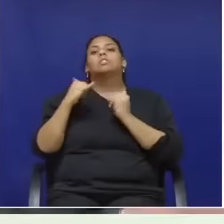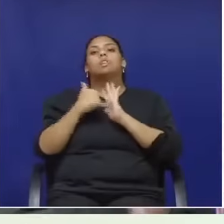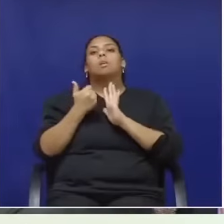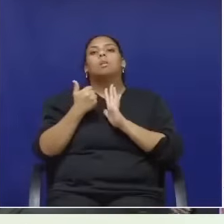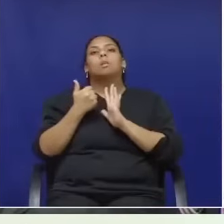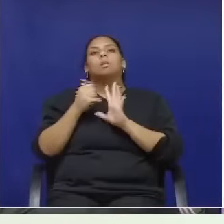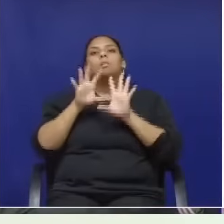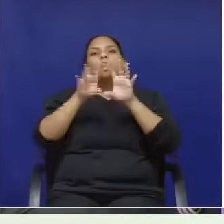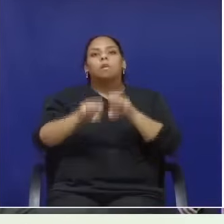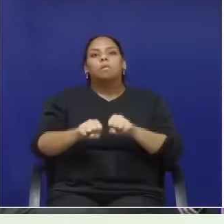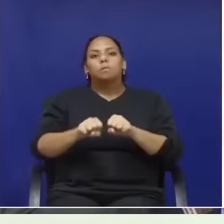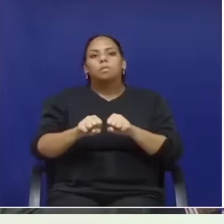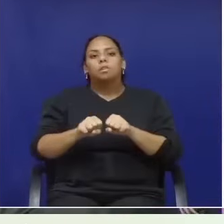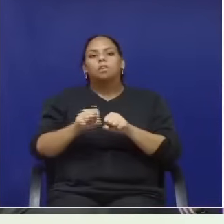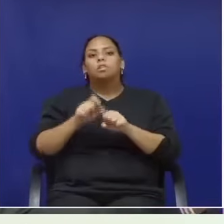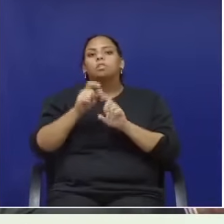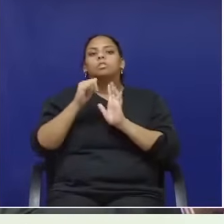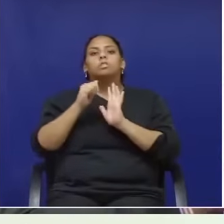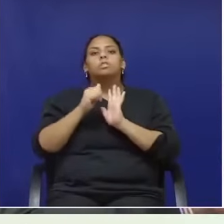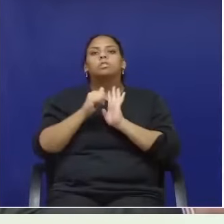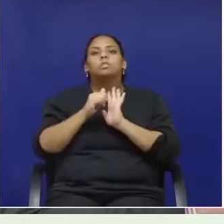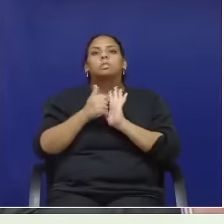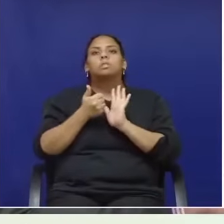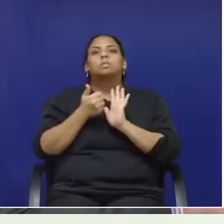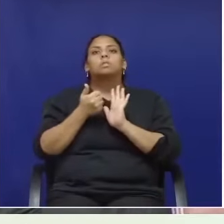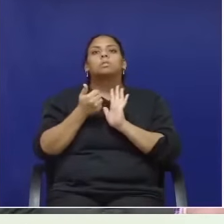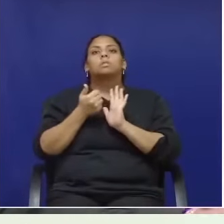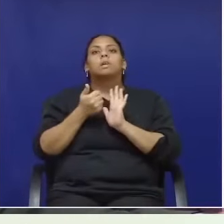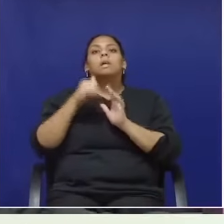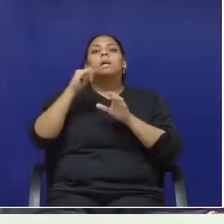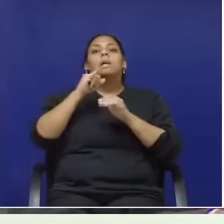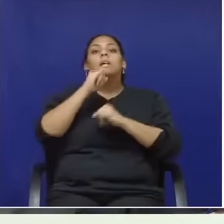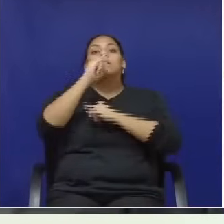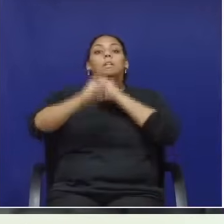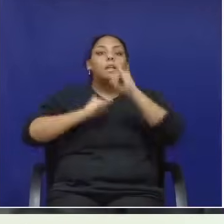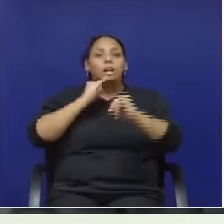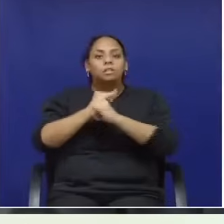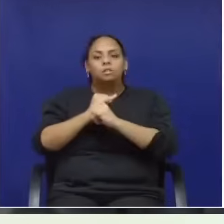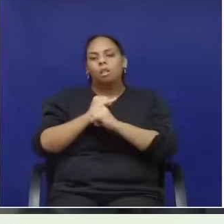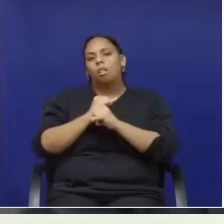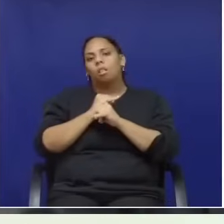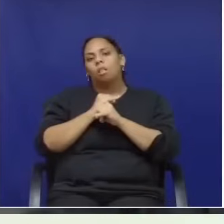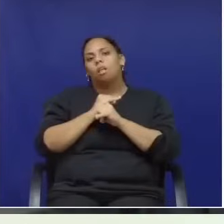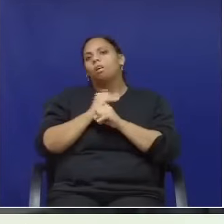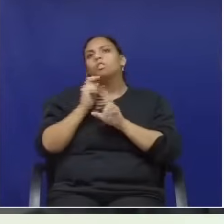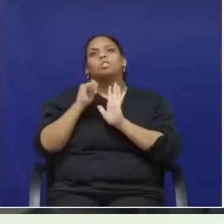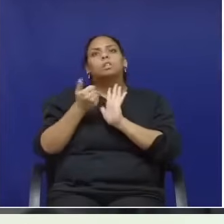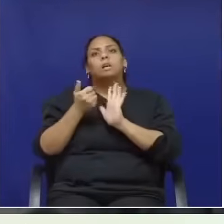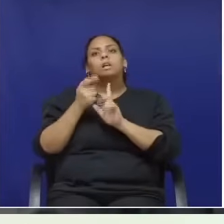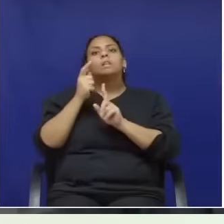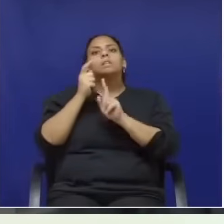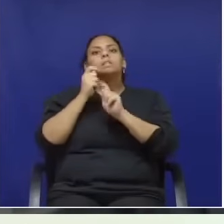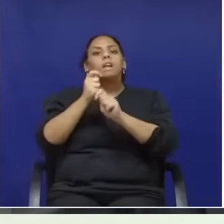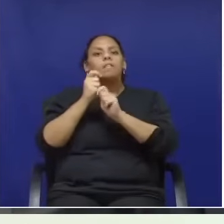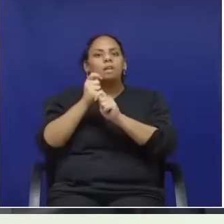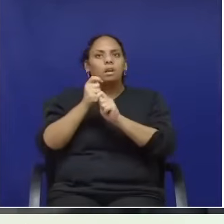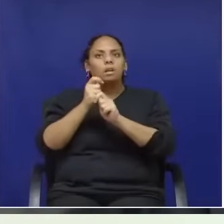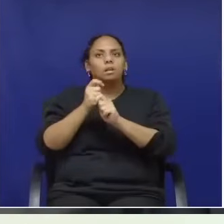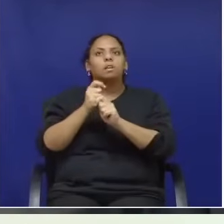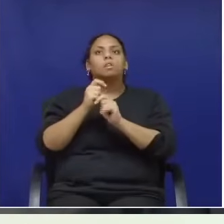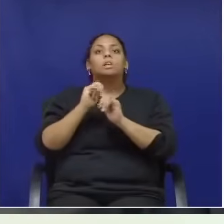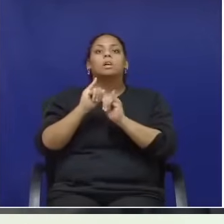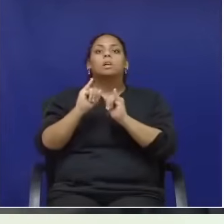as a transit corridor for international narcotics trafficking, but also as an